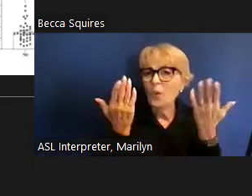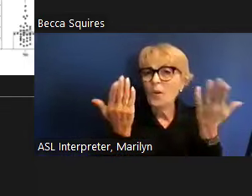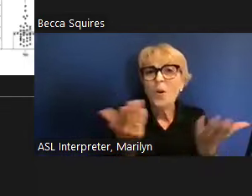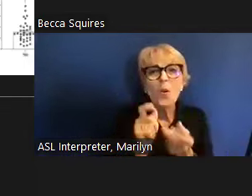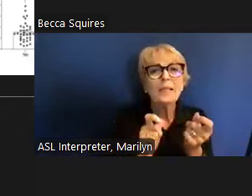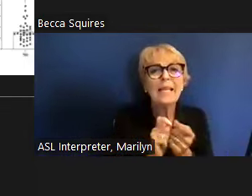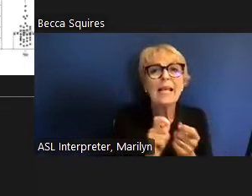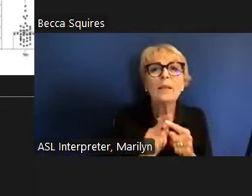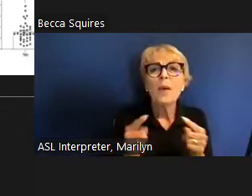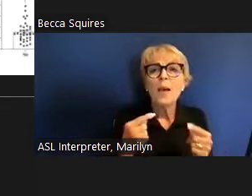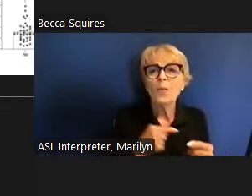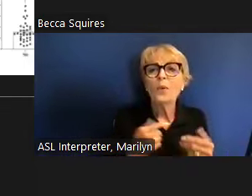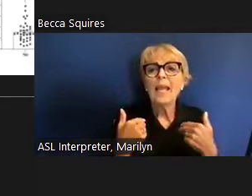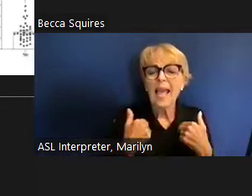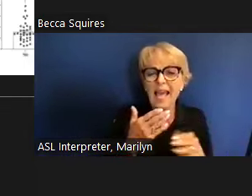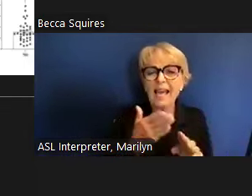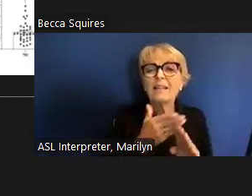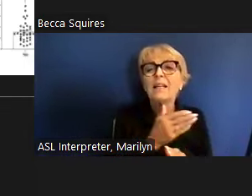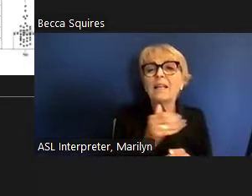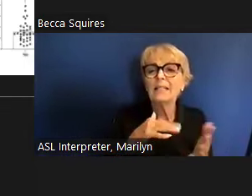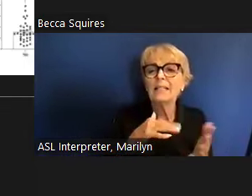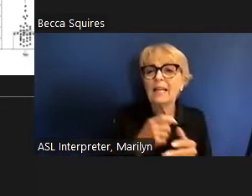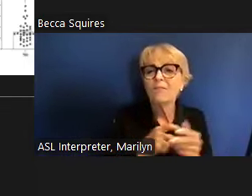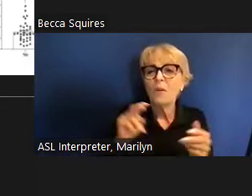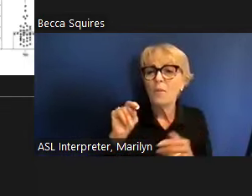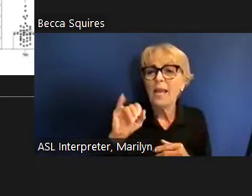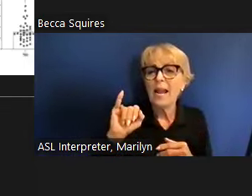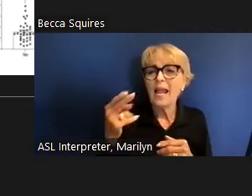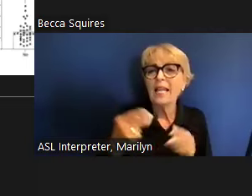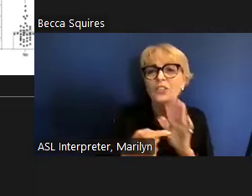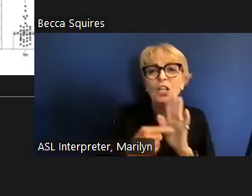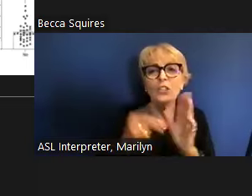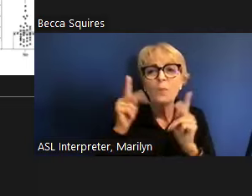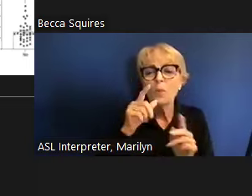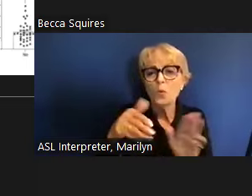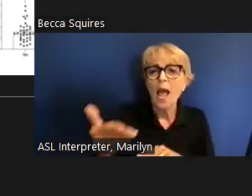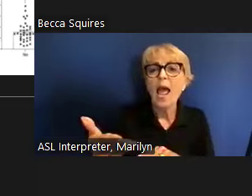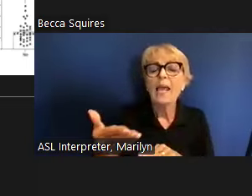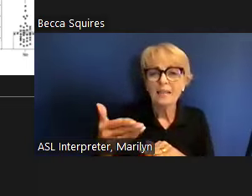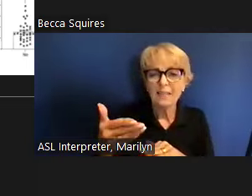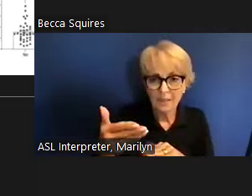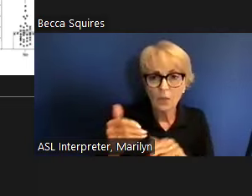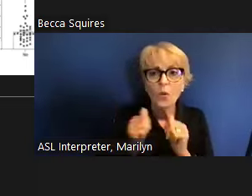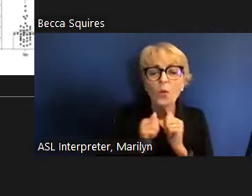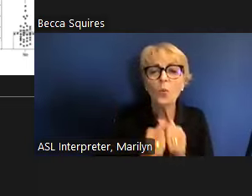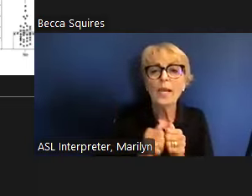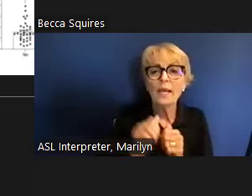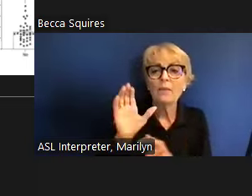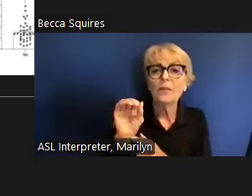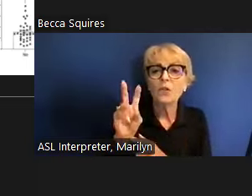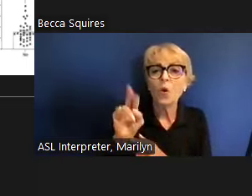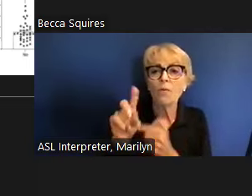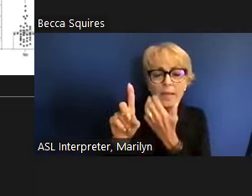but we did have early on a study from NIH which showed that people who died with